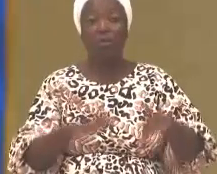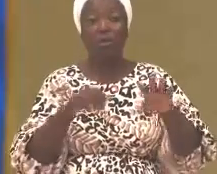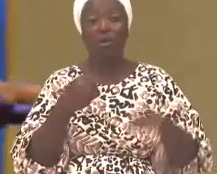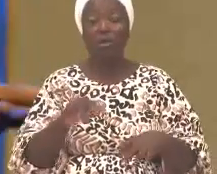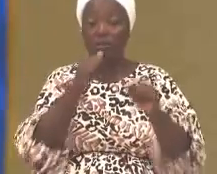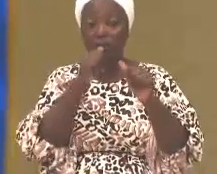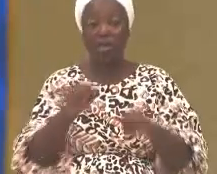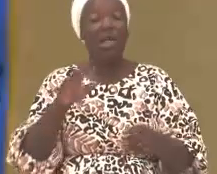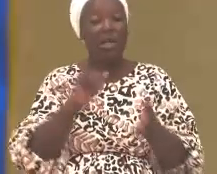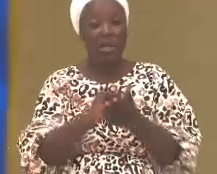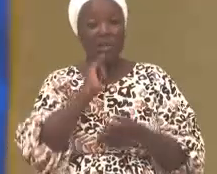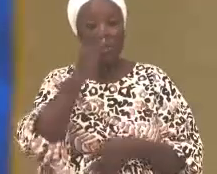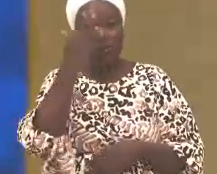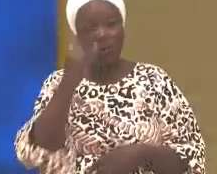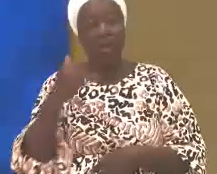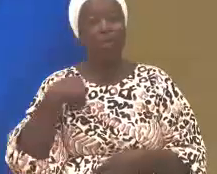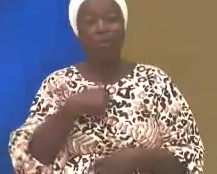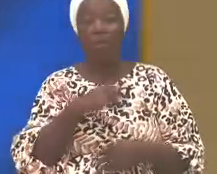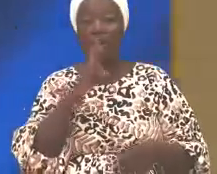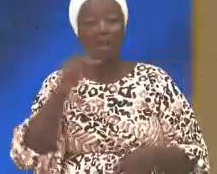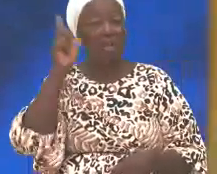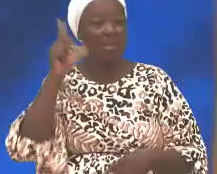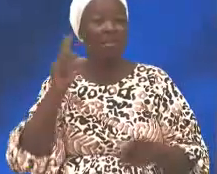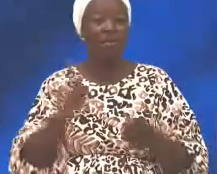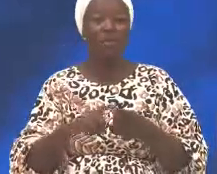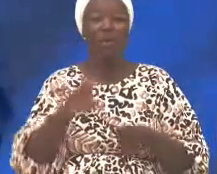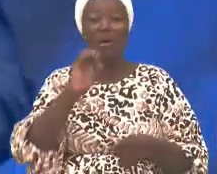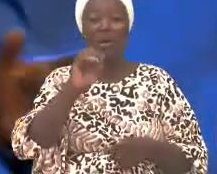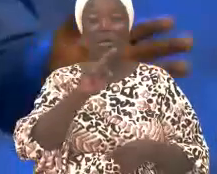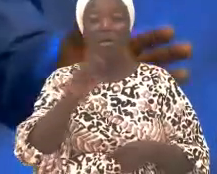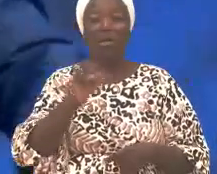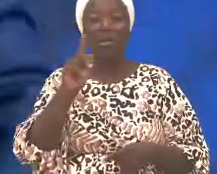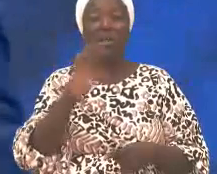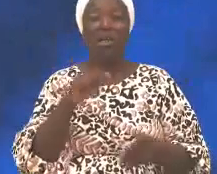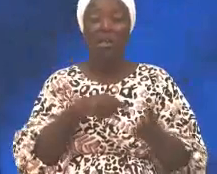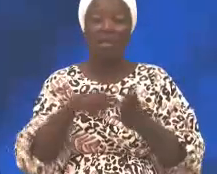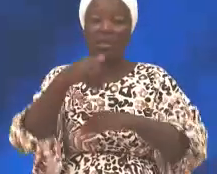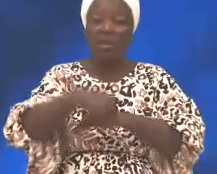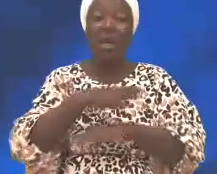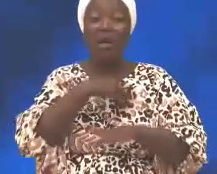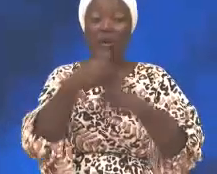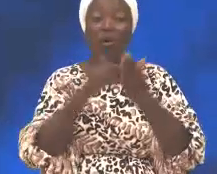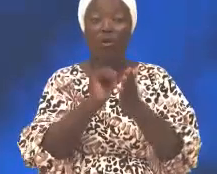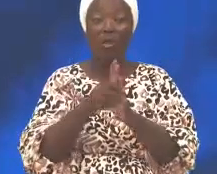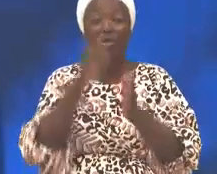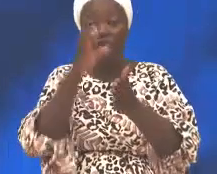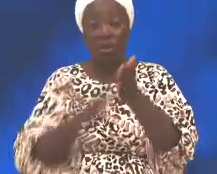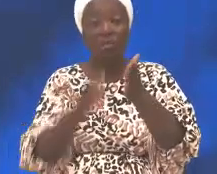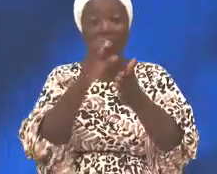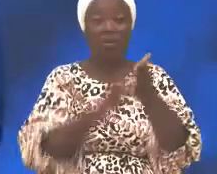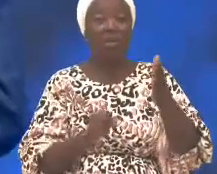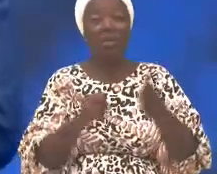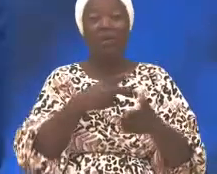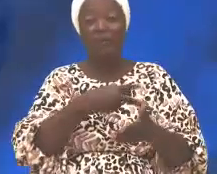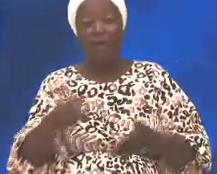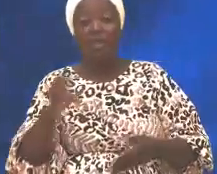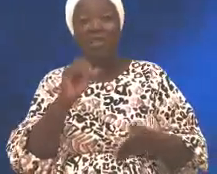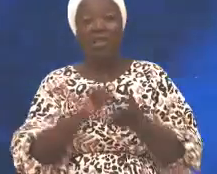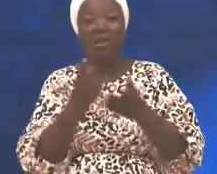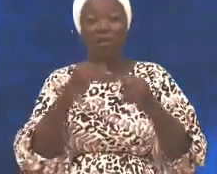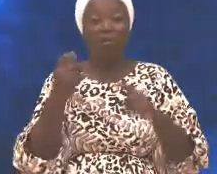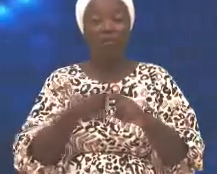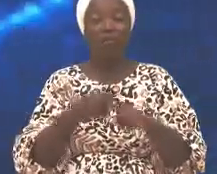That's why we're listening to Ezekiel tonight, and all these references are coming from Ezekiel. Look at